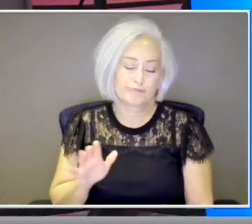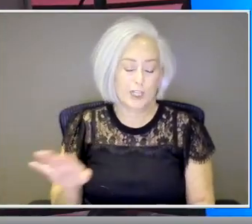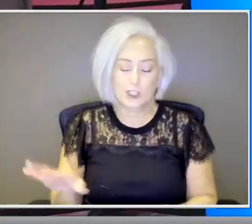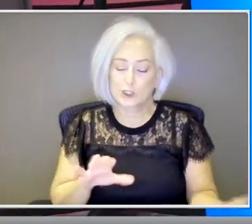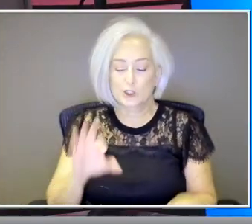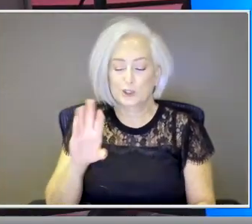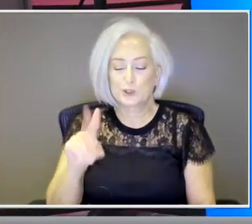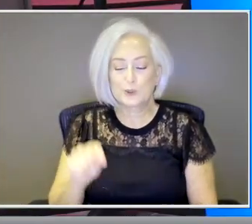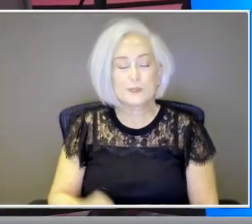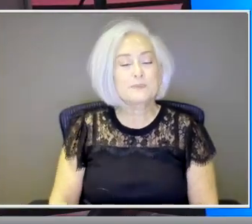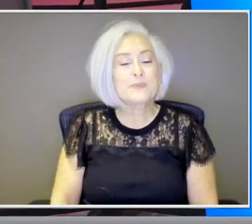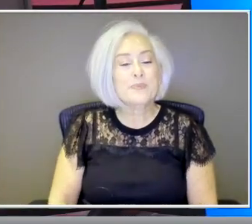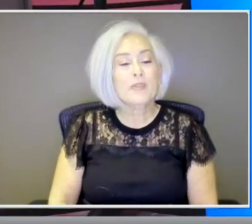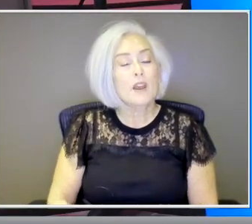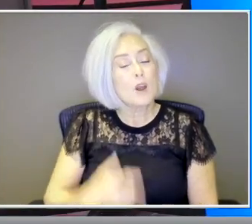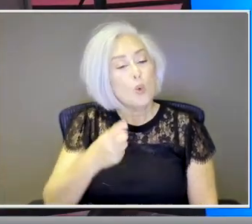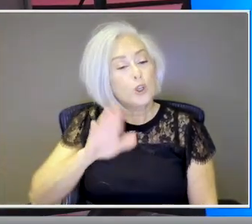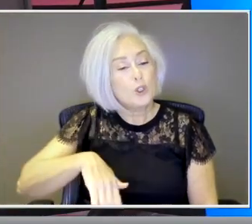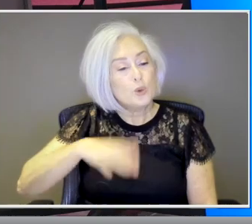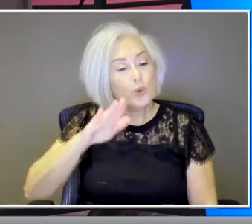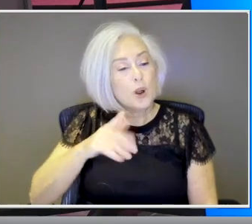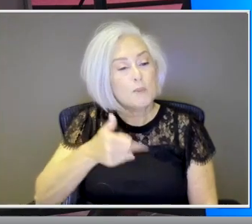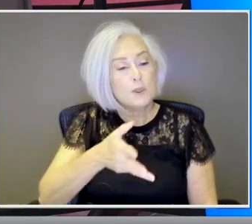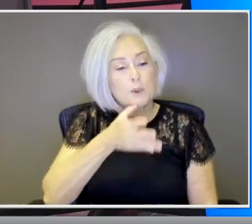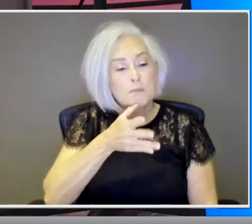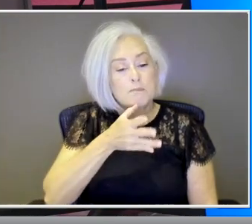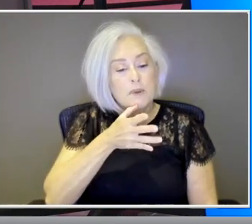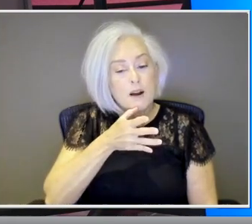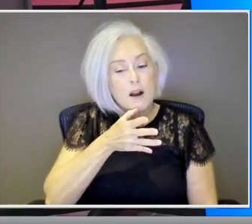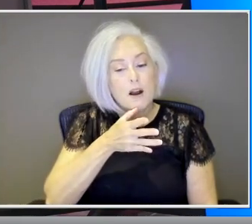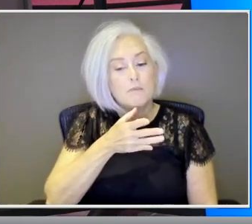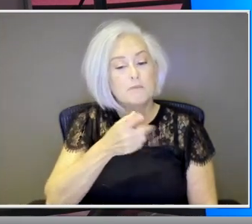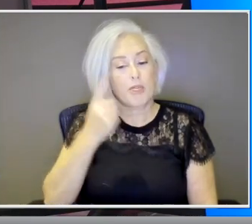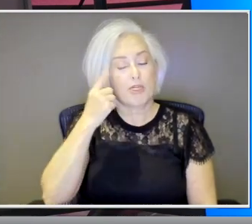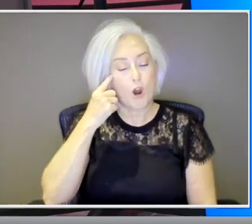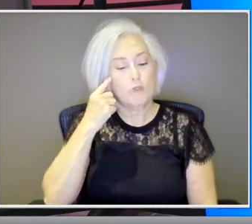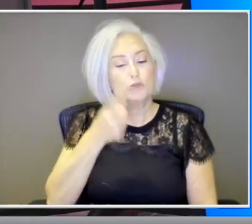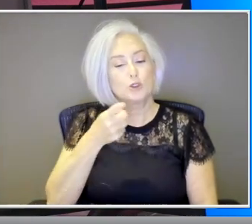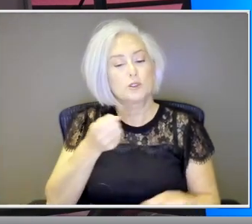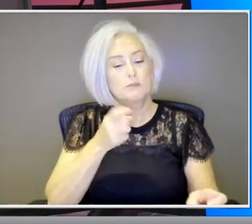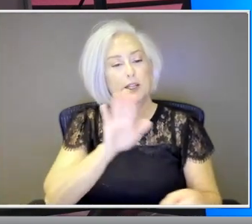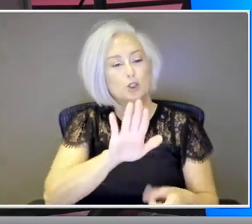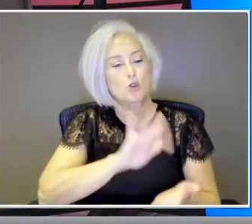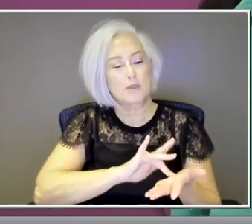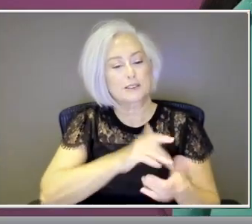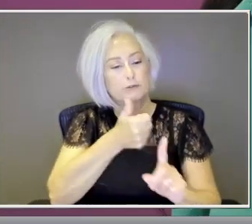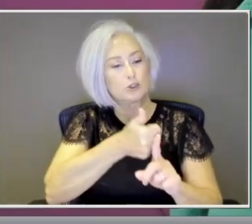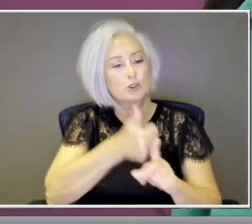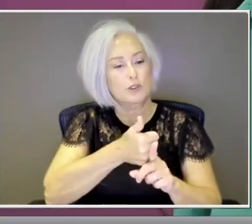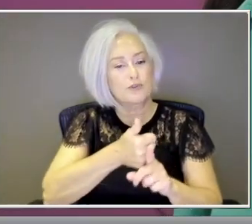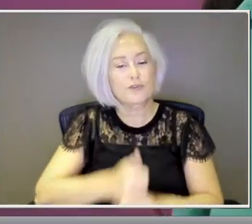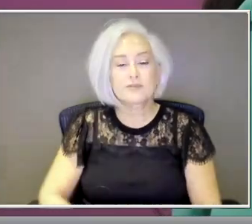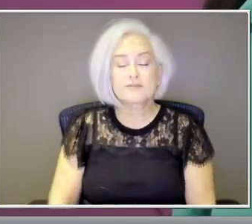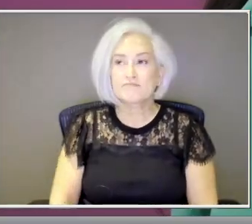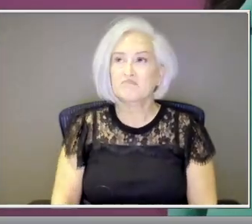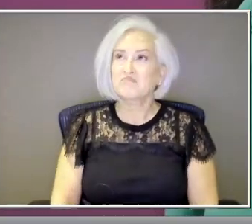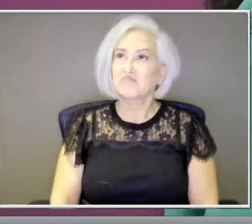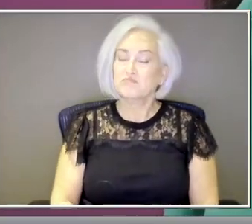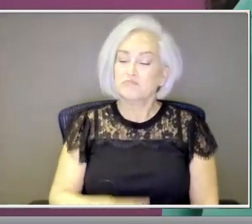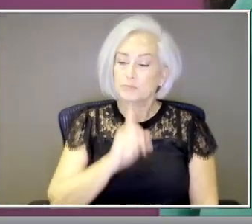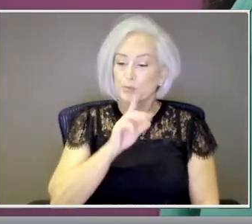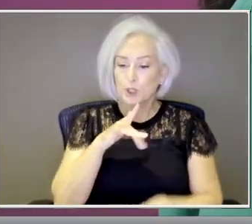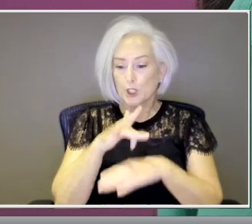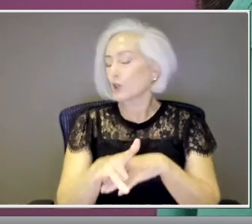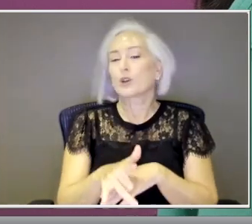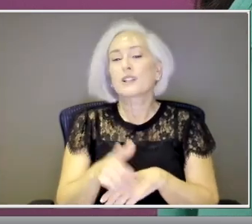when you were growing up was your mom okay with you managing your meds? Well, pretty early on, she always joked about whenever I was